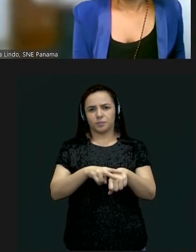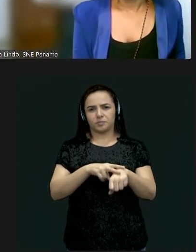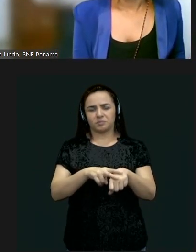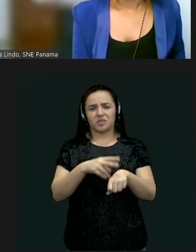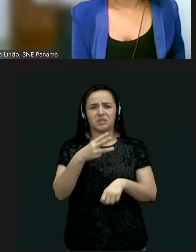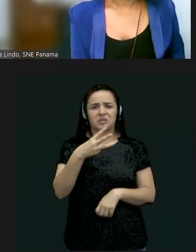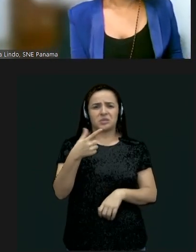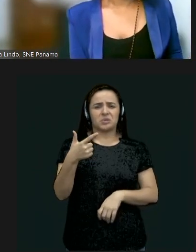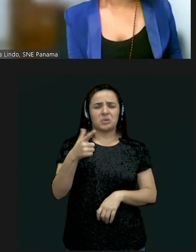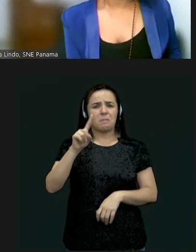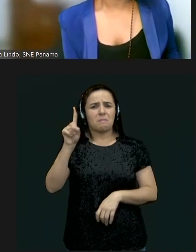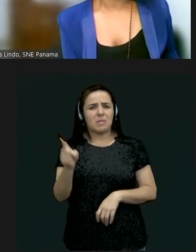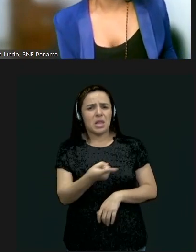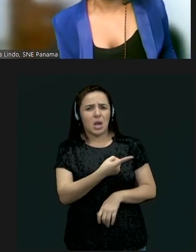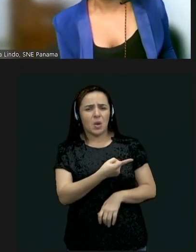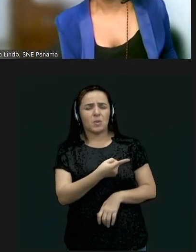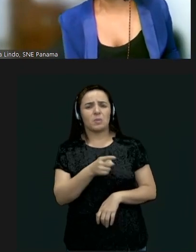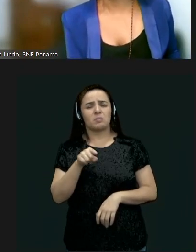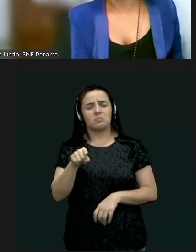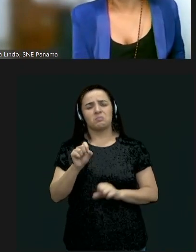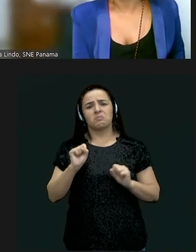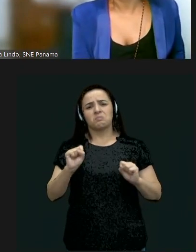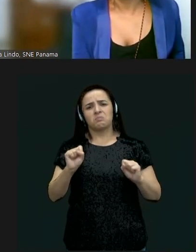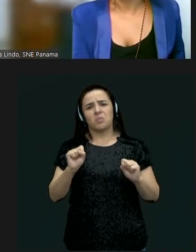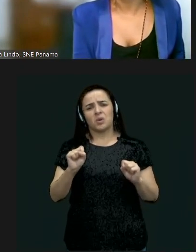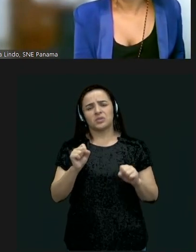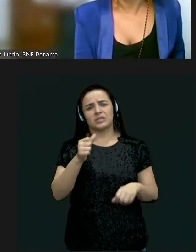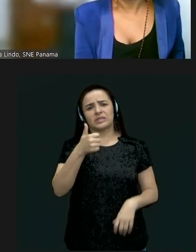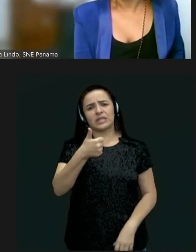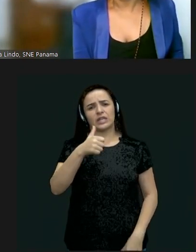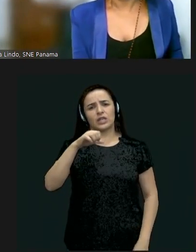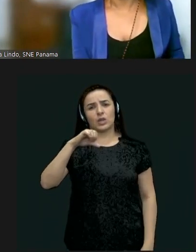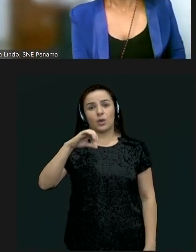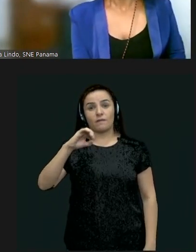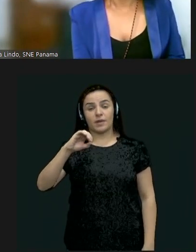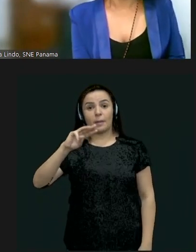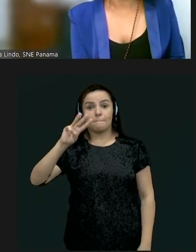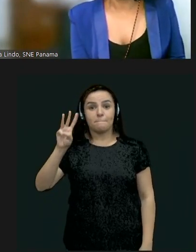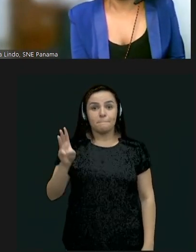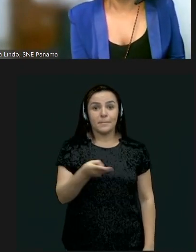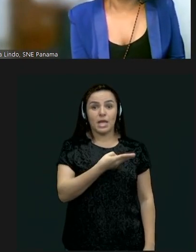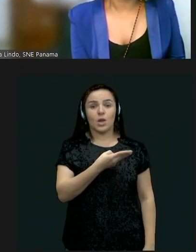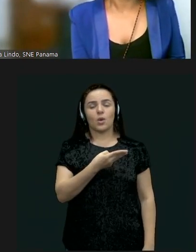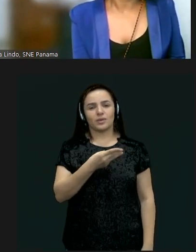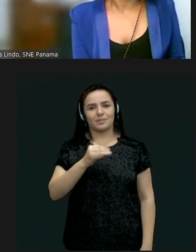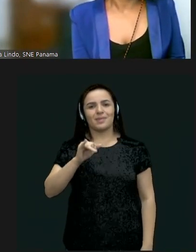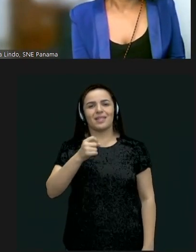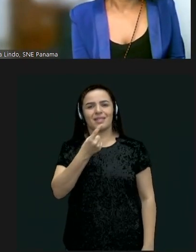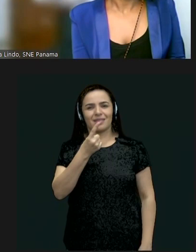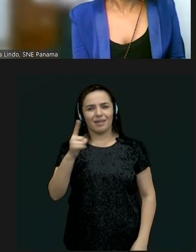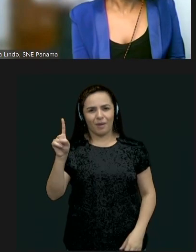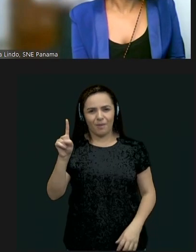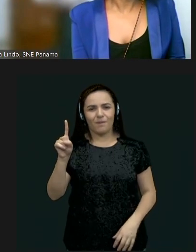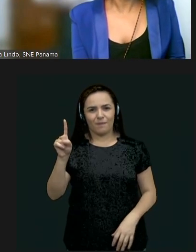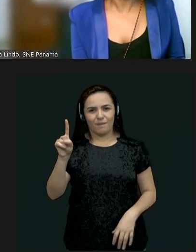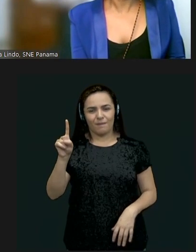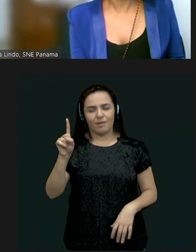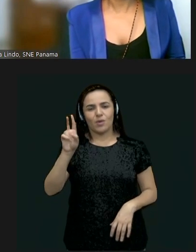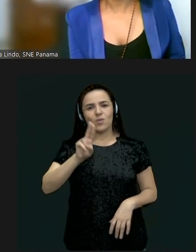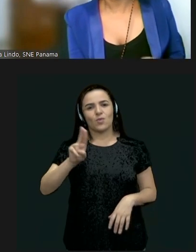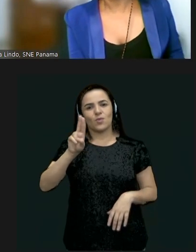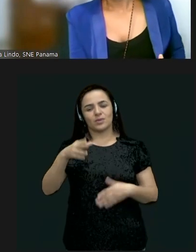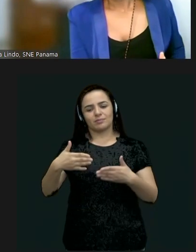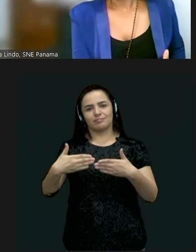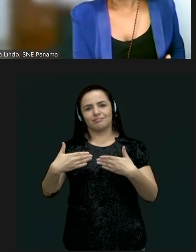of the scenario, that could grow up to 190 million tons of green